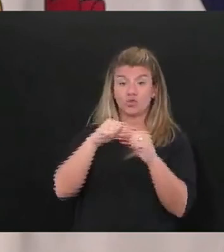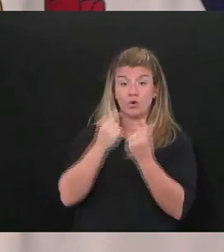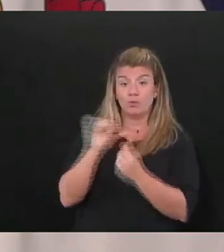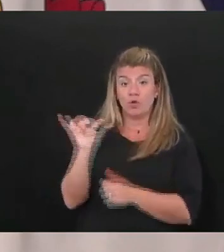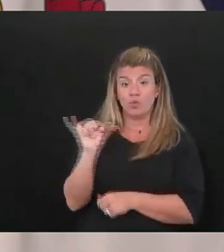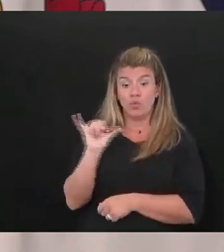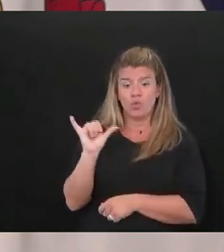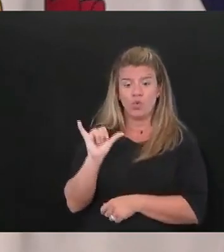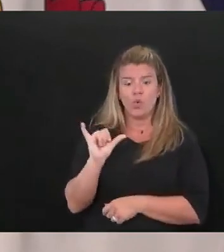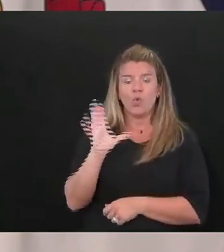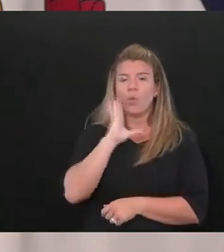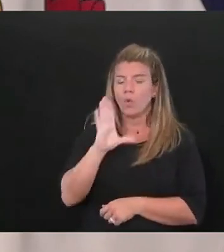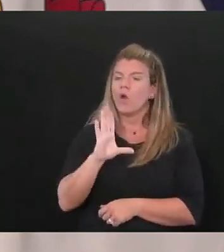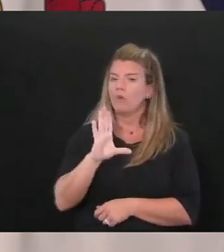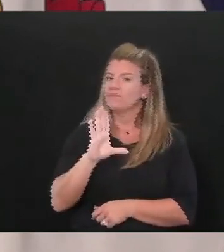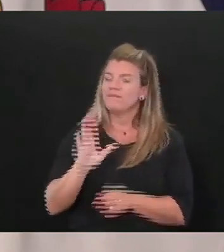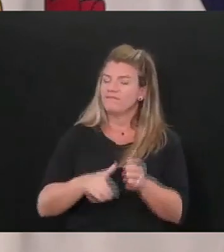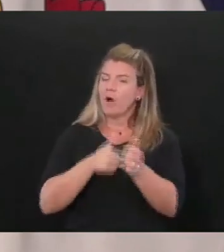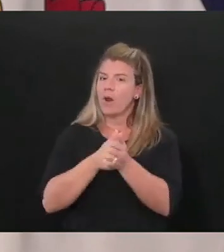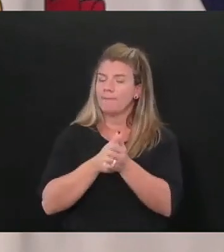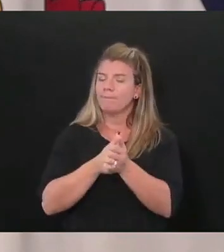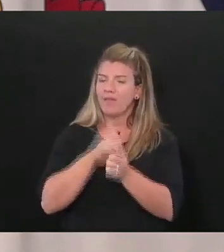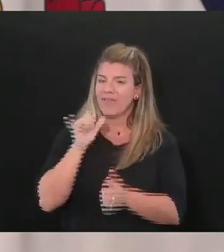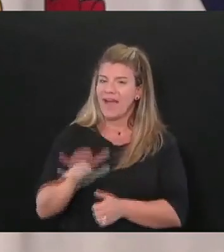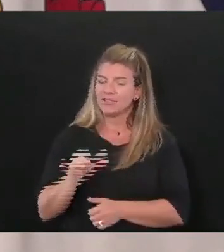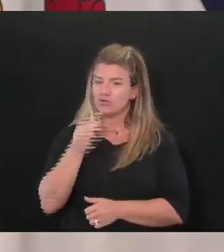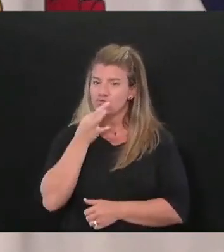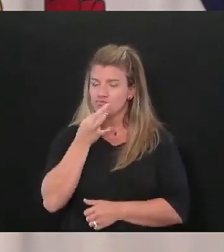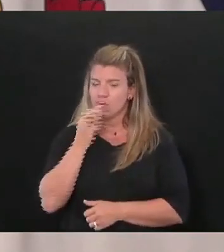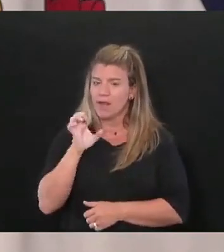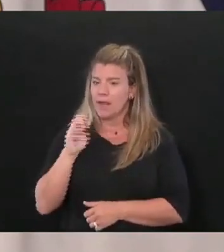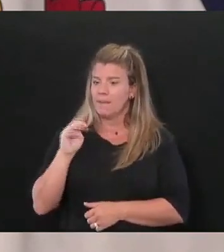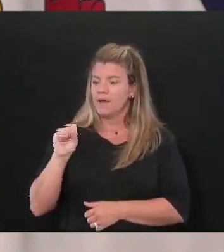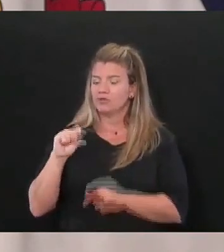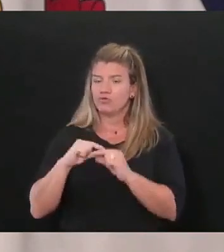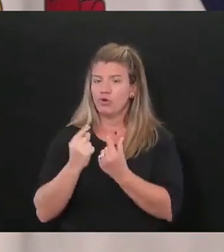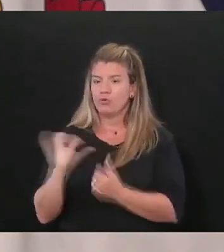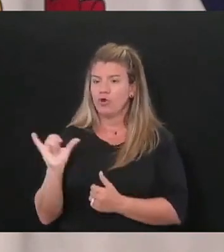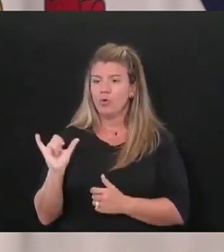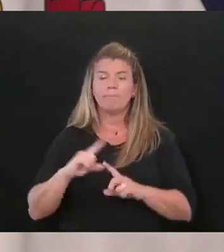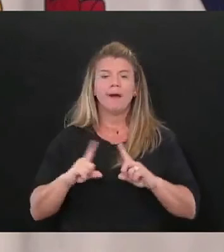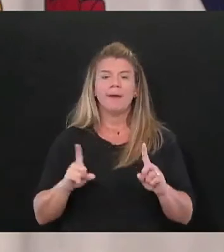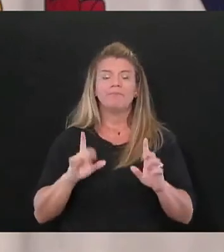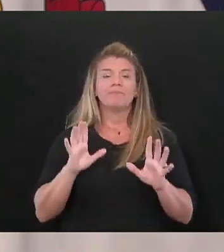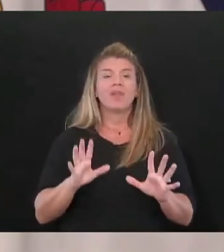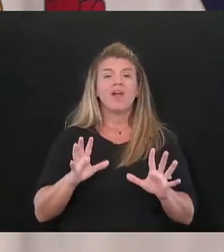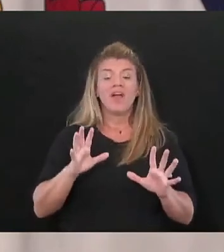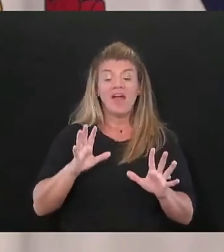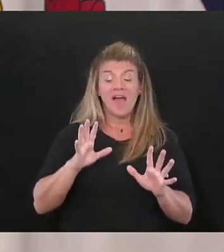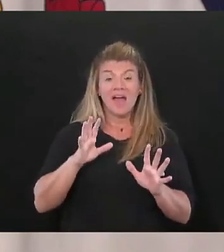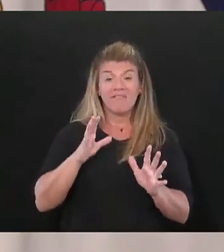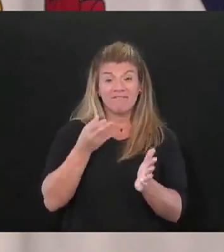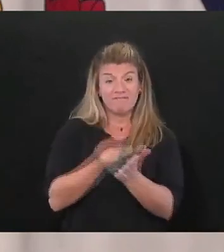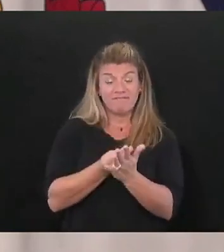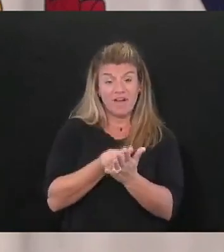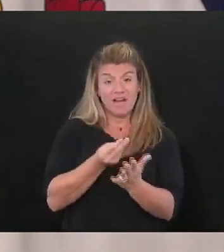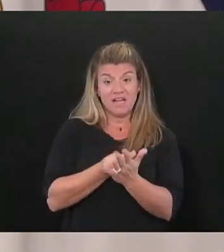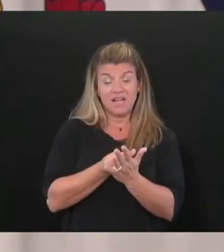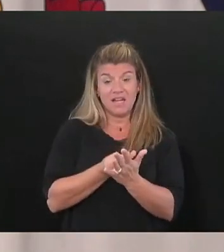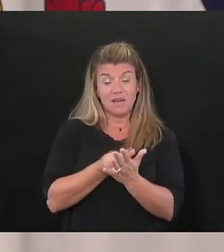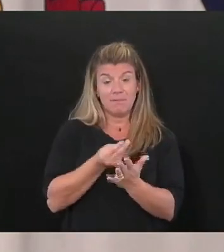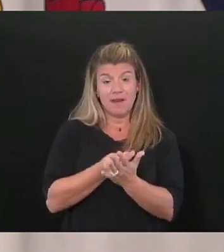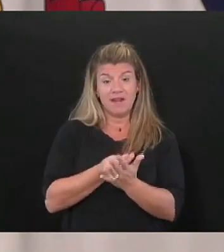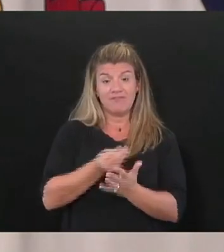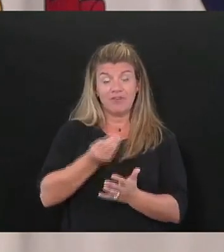going to be following that very, very, very soon. But as far as pumping the money out to the volunteer